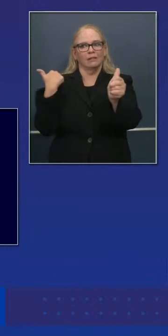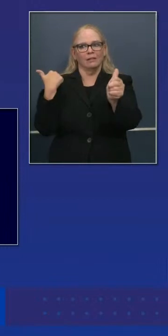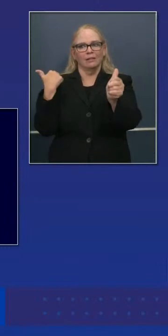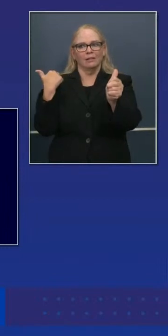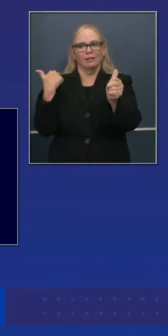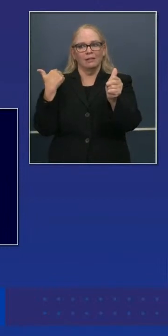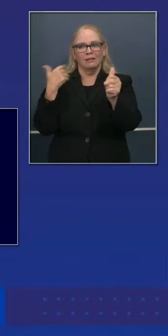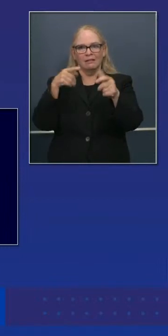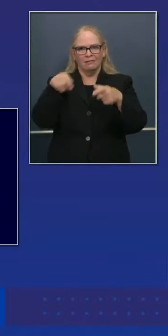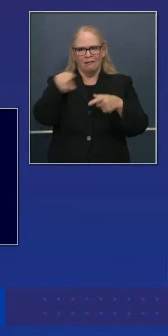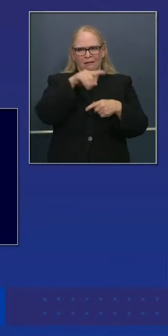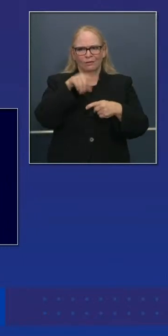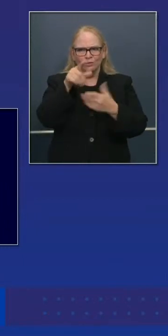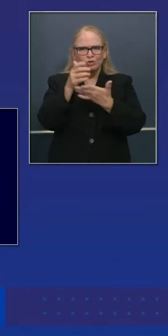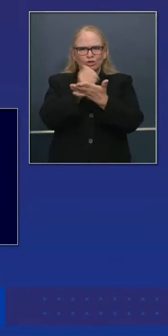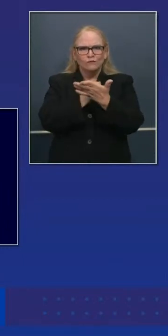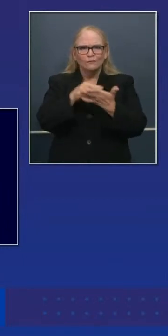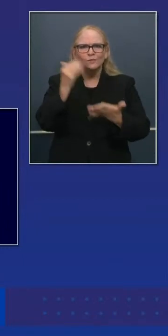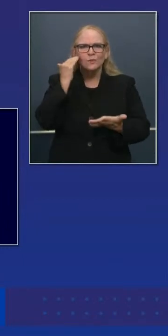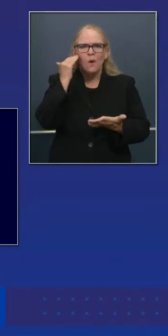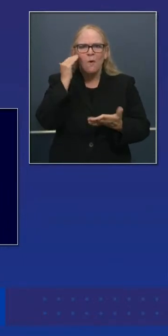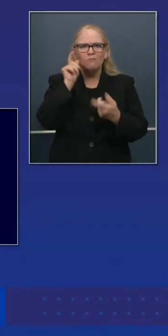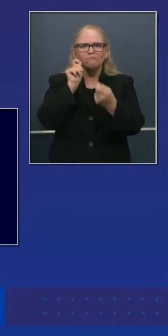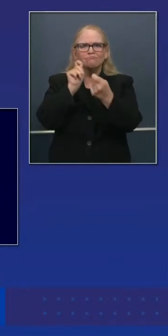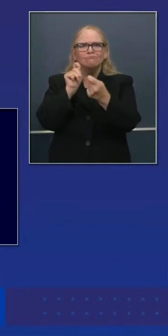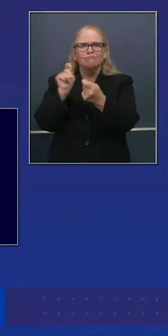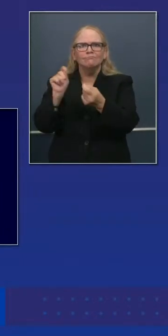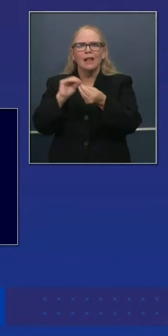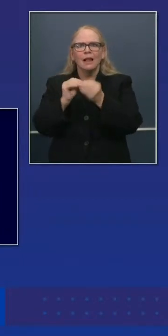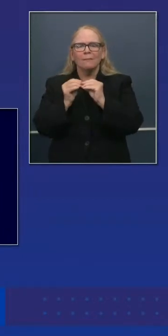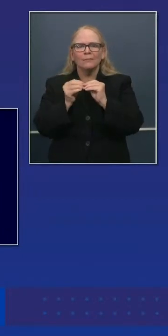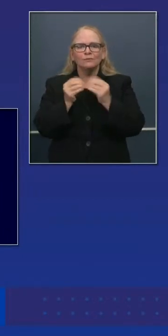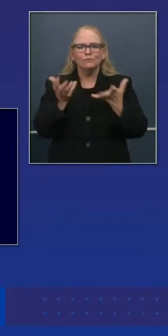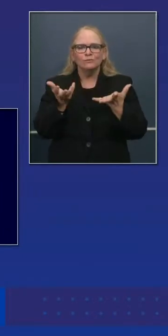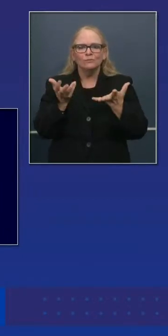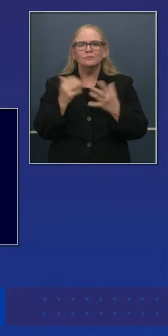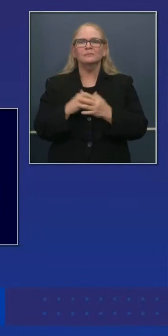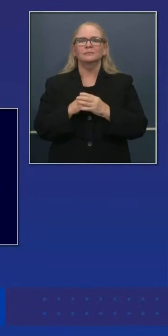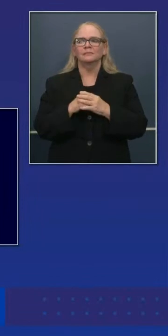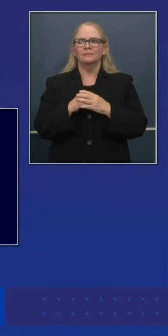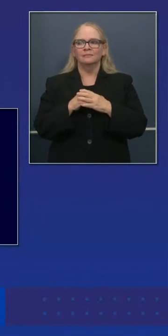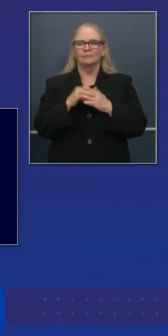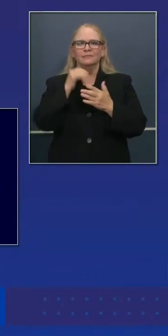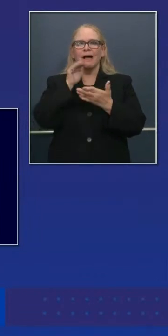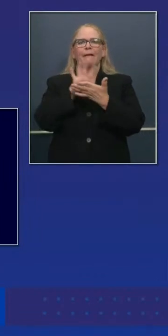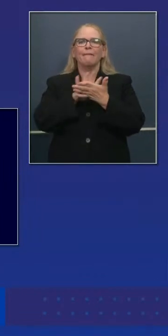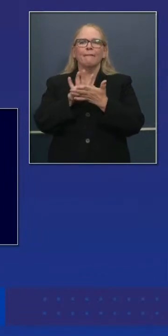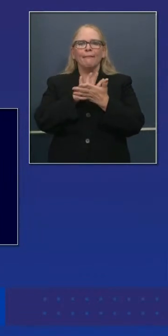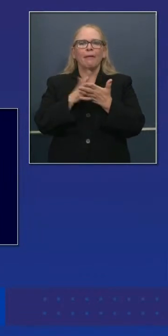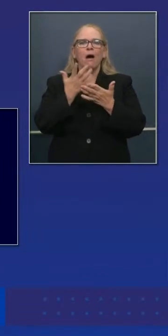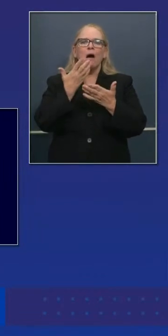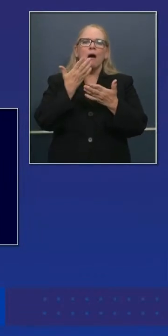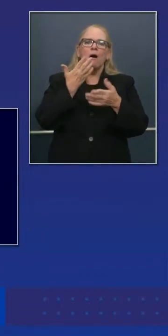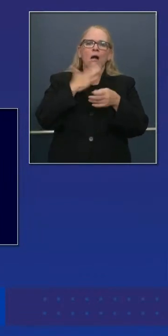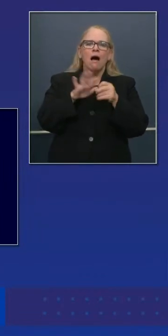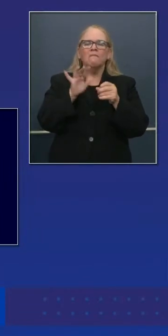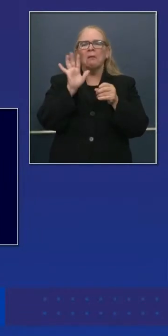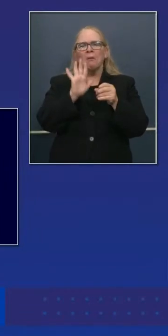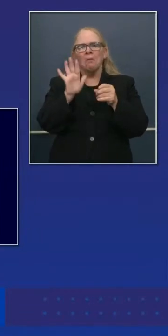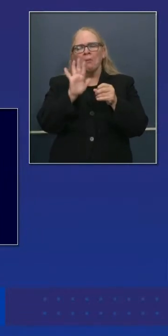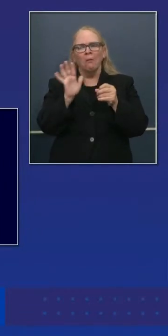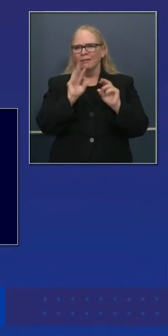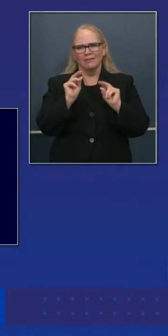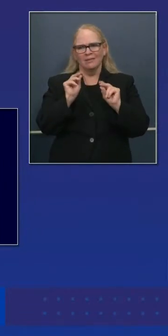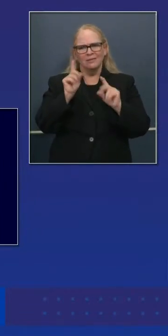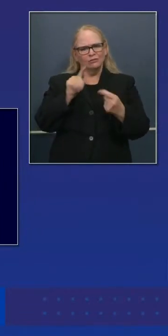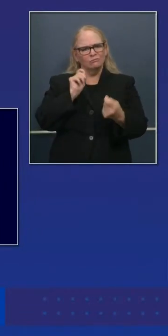you deserve. My long-winded preamble there, though, is not only just to talk about this immediate issue, which Dr. Galley